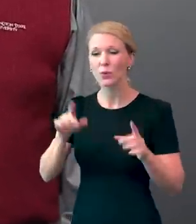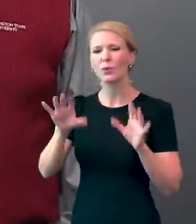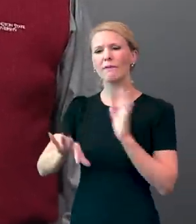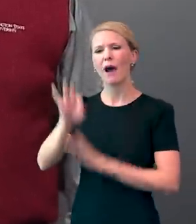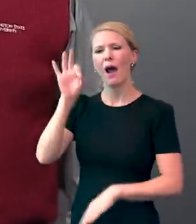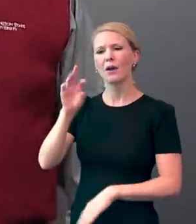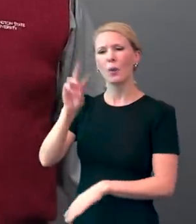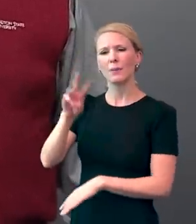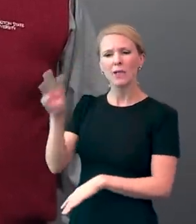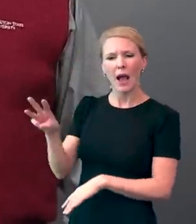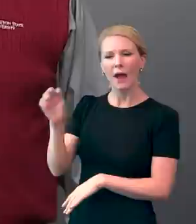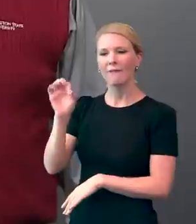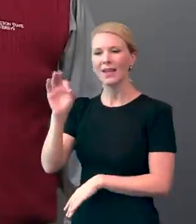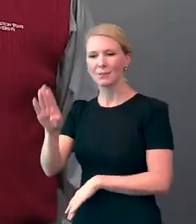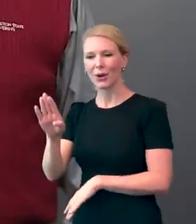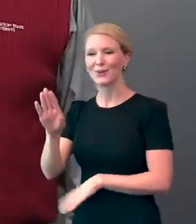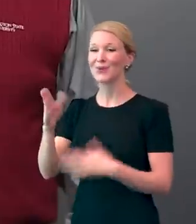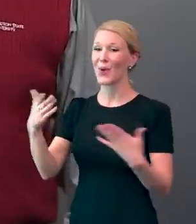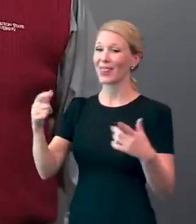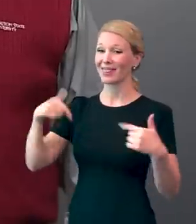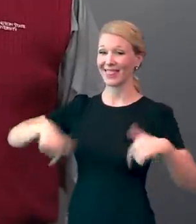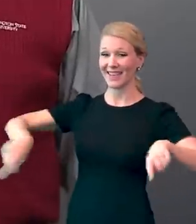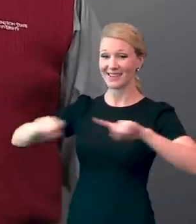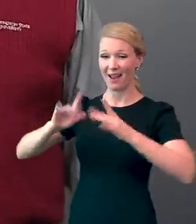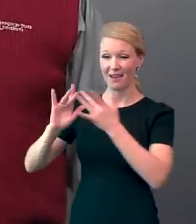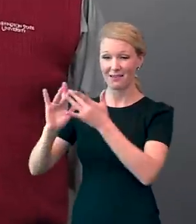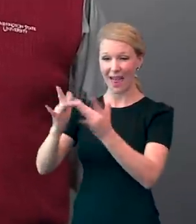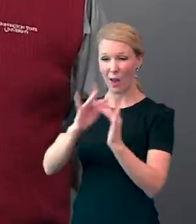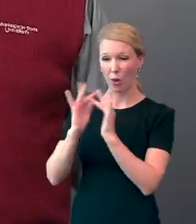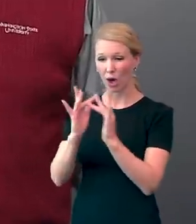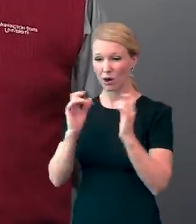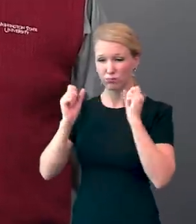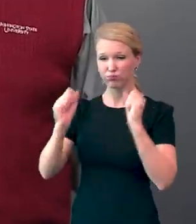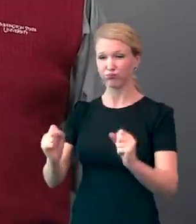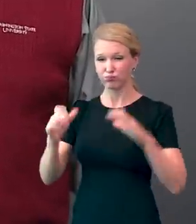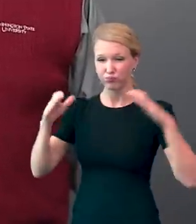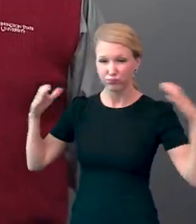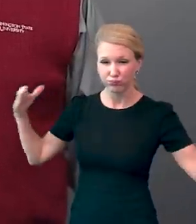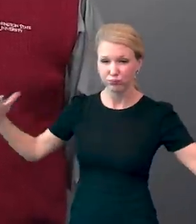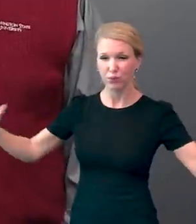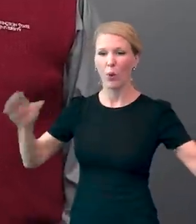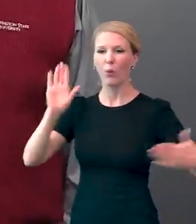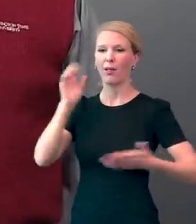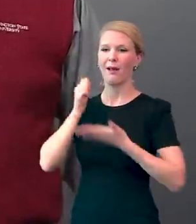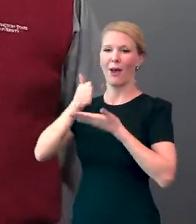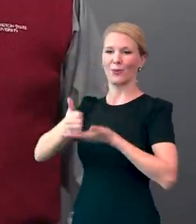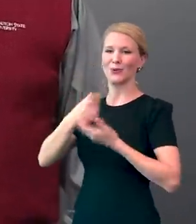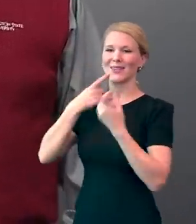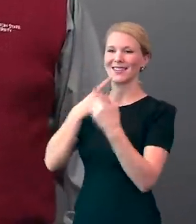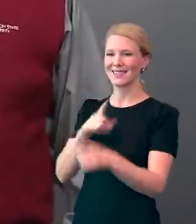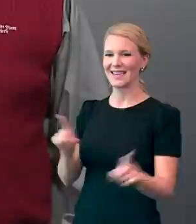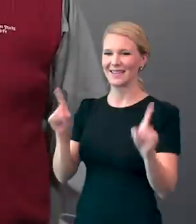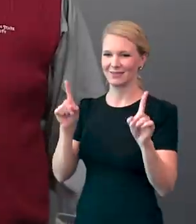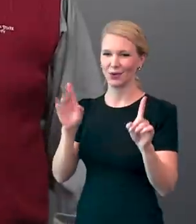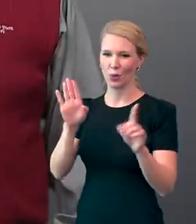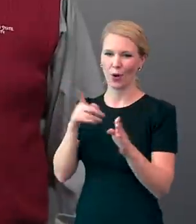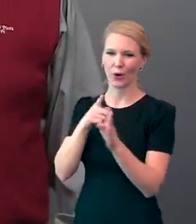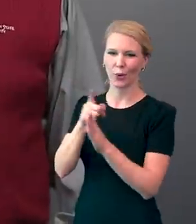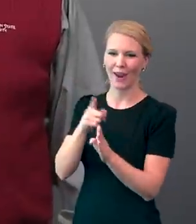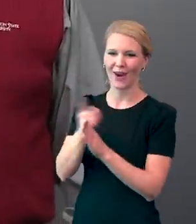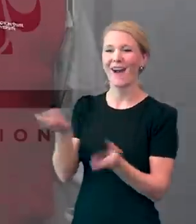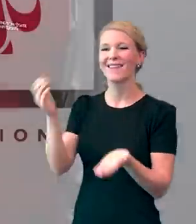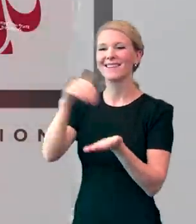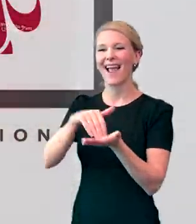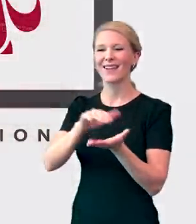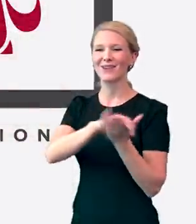on Facebook. This vast Cougar network wants to help you succeed in your career and personal pursuits. Once again,